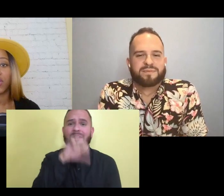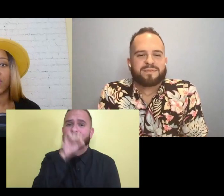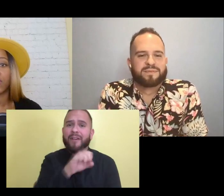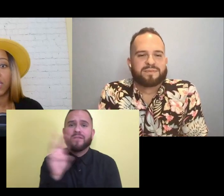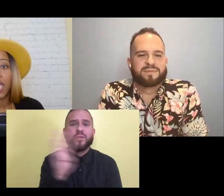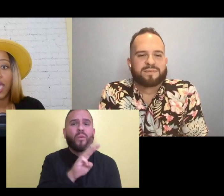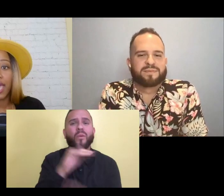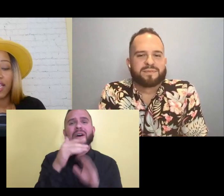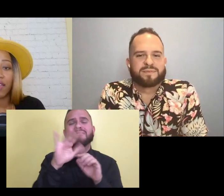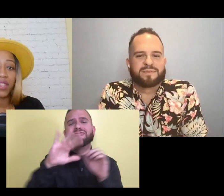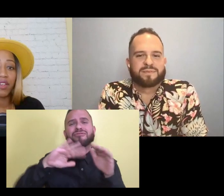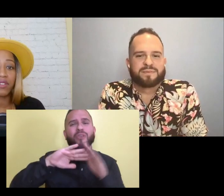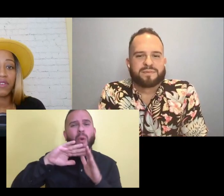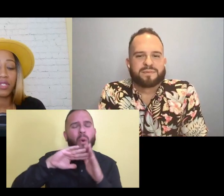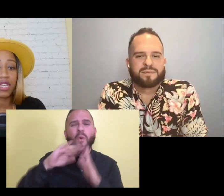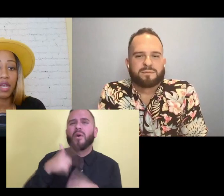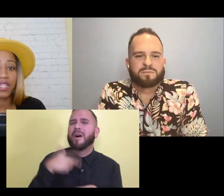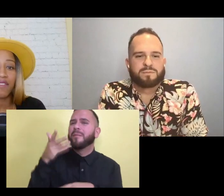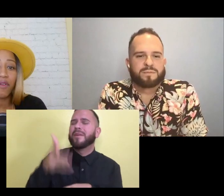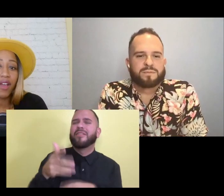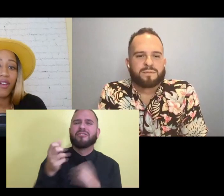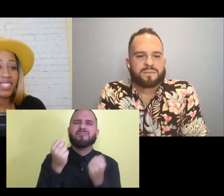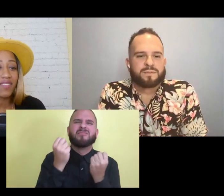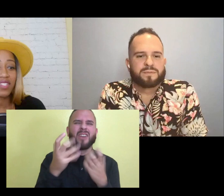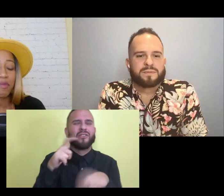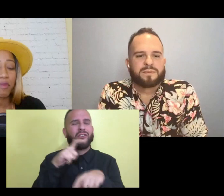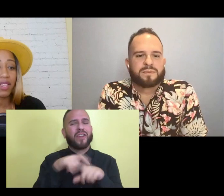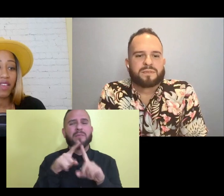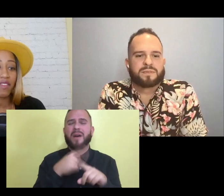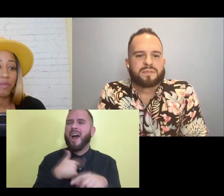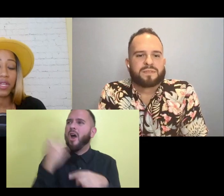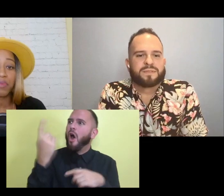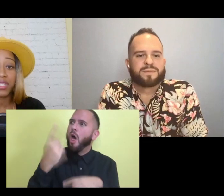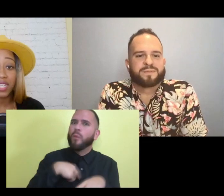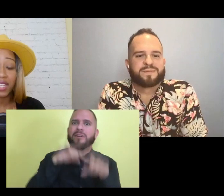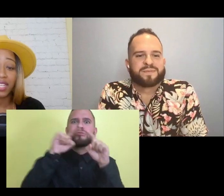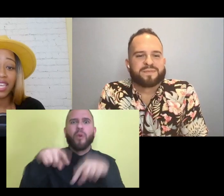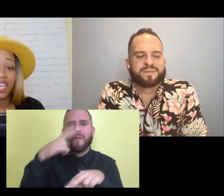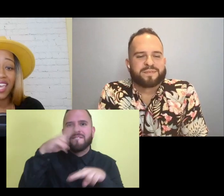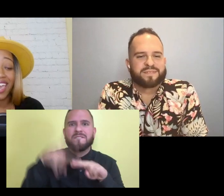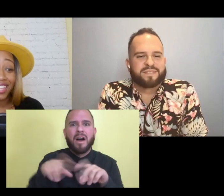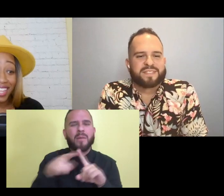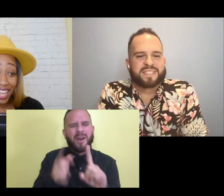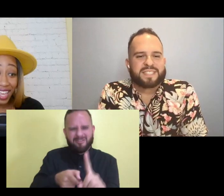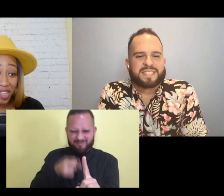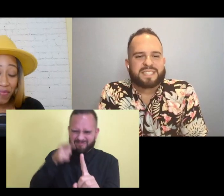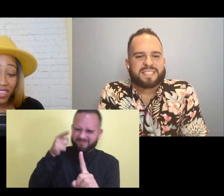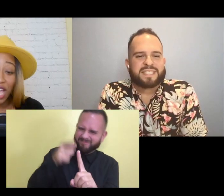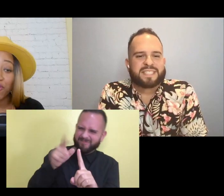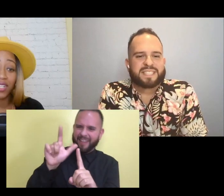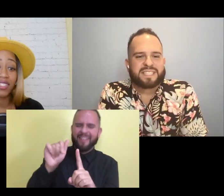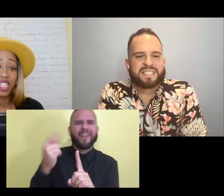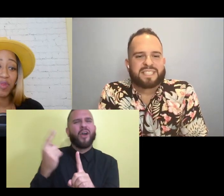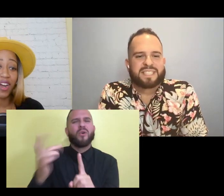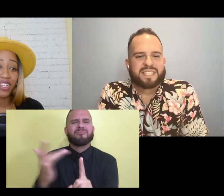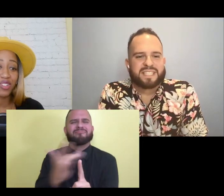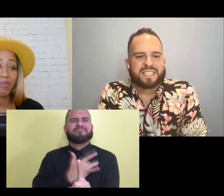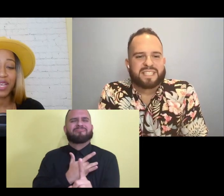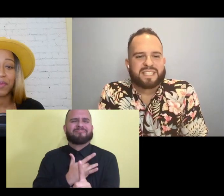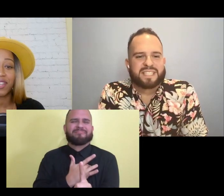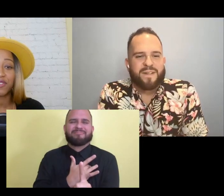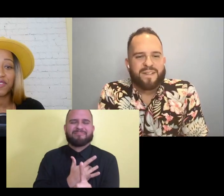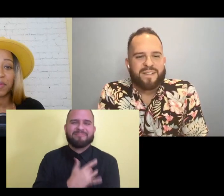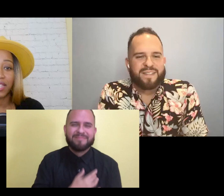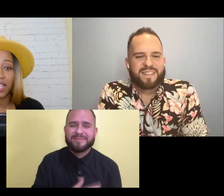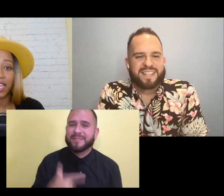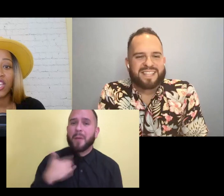West Coast. And I've been there several times, and everywhere I go, I just had the time of my life. But in particularly, LA, that one really touched my heart. So I'm so